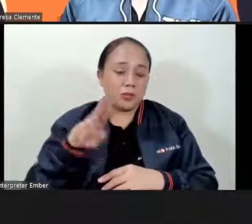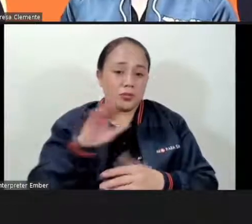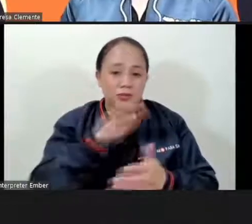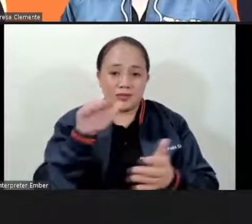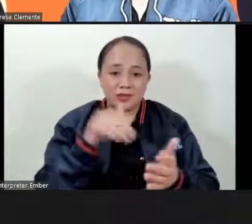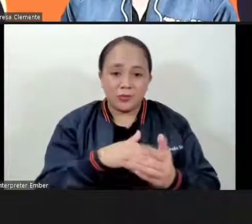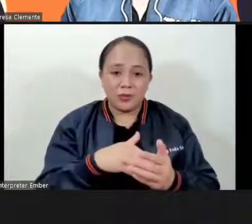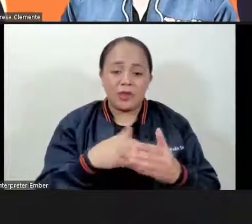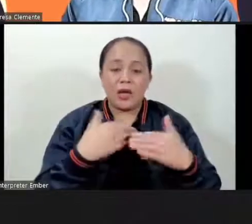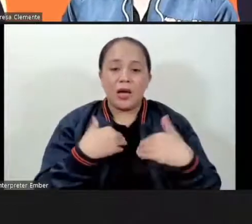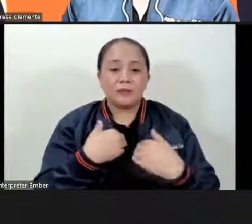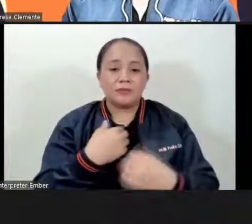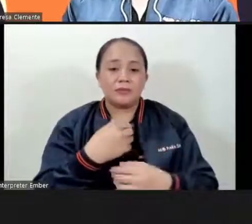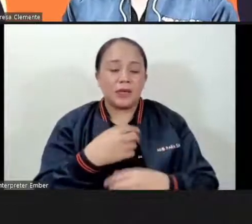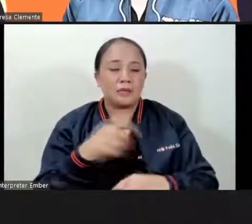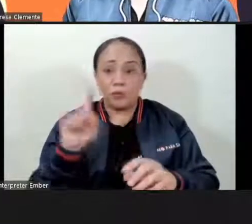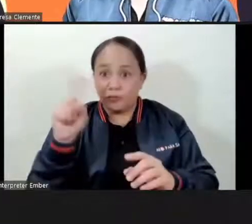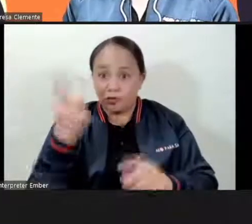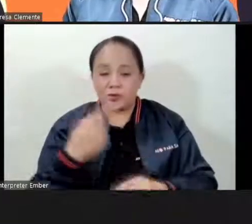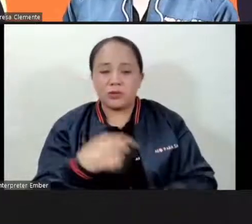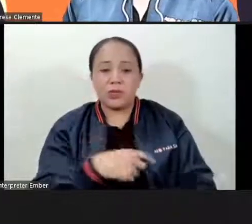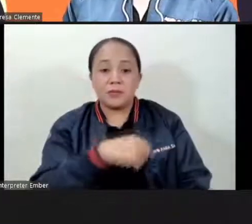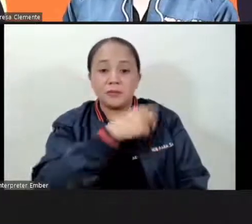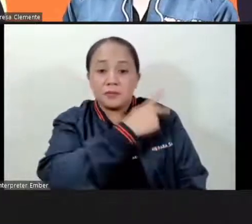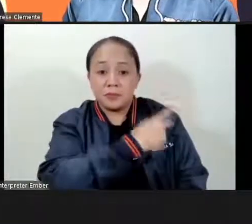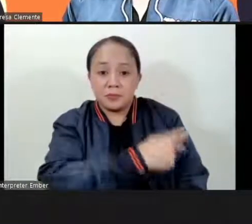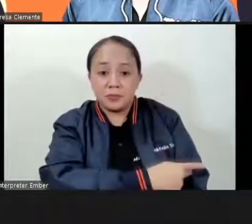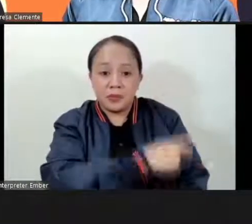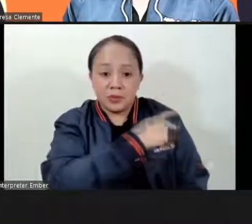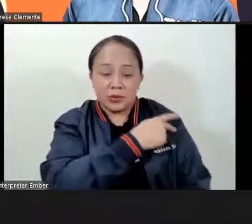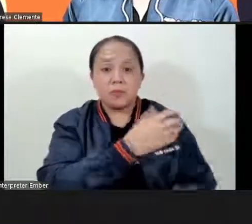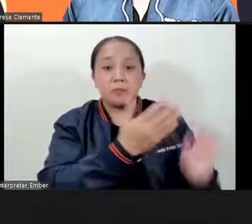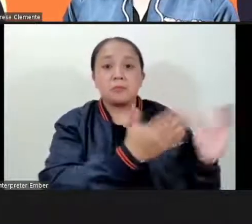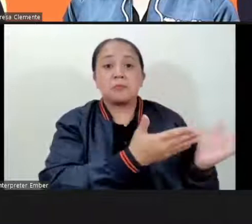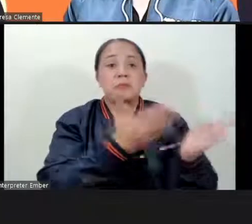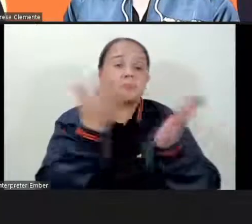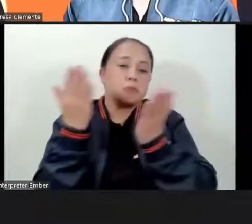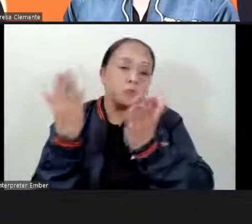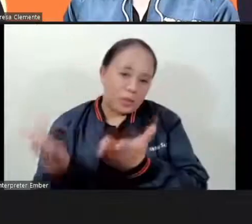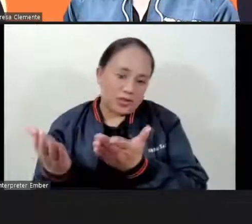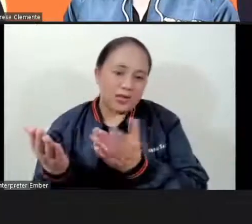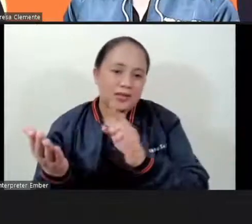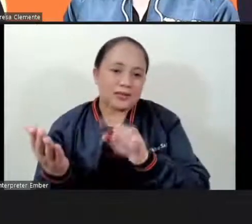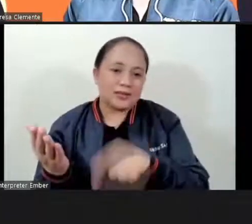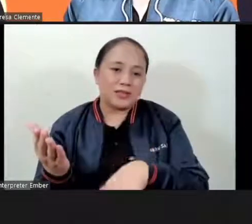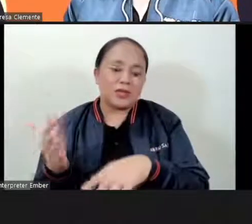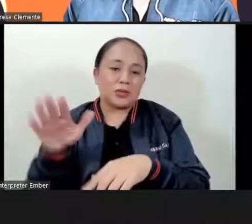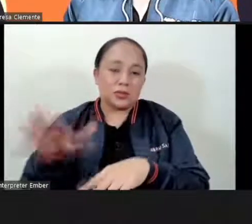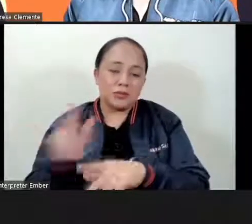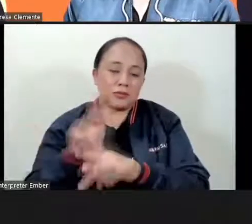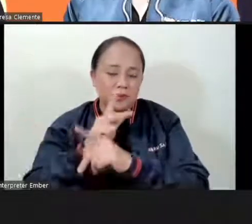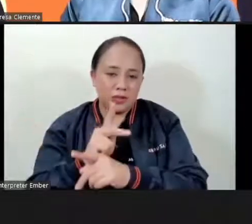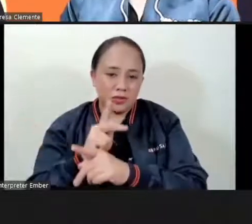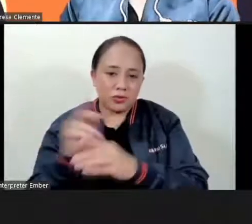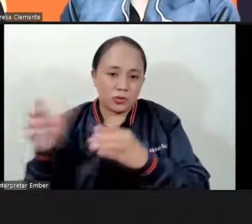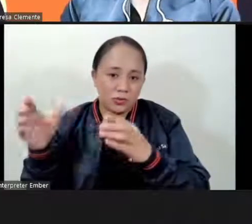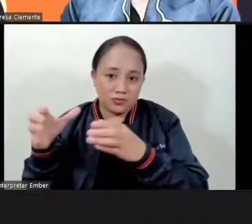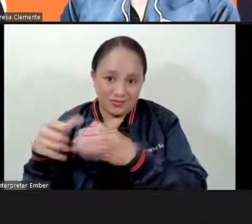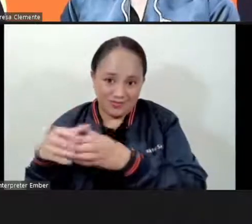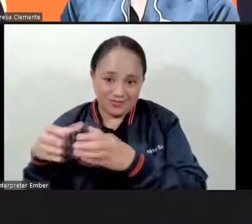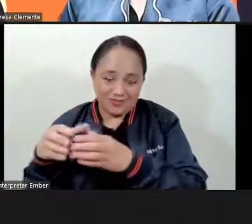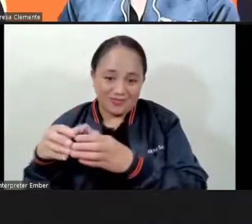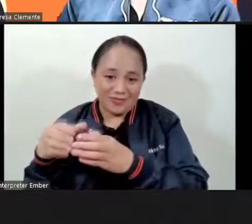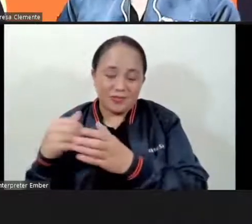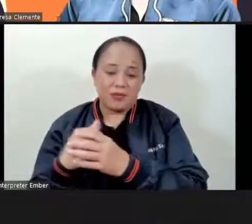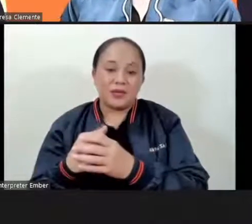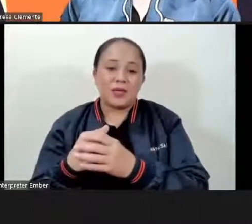the patient po should be brought to the child protection unit first. However, they can also